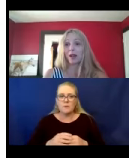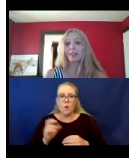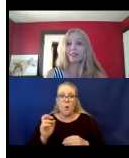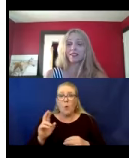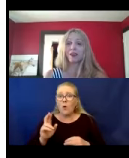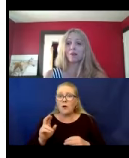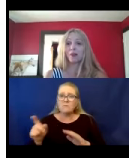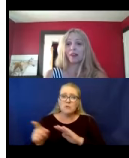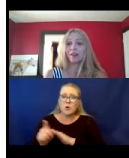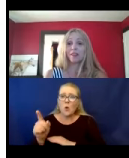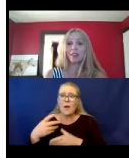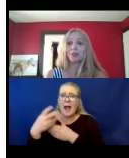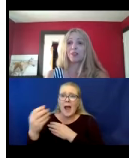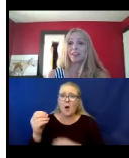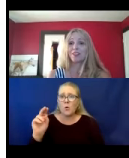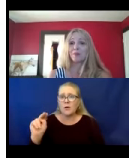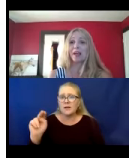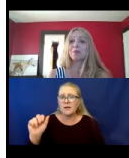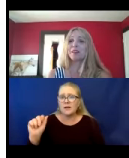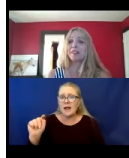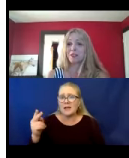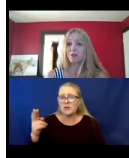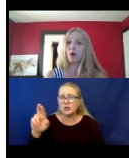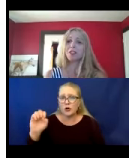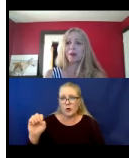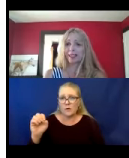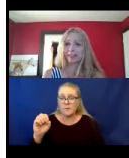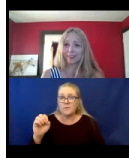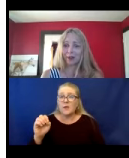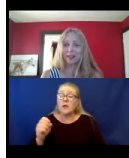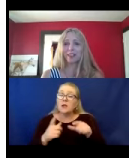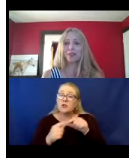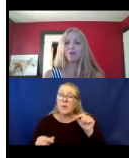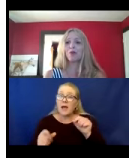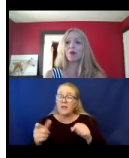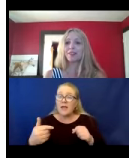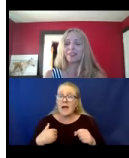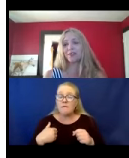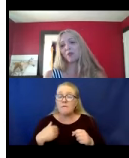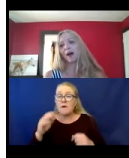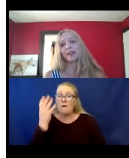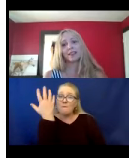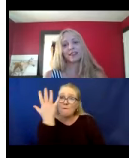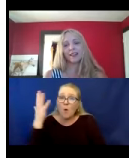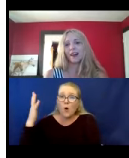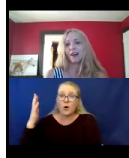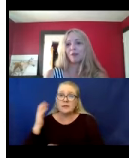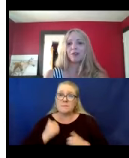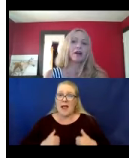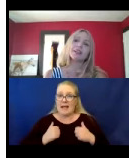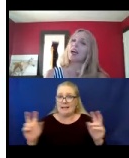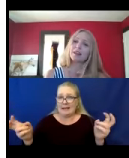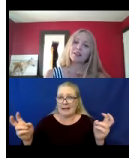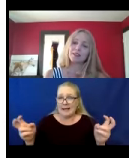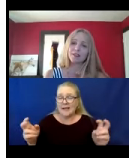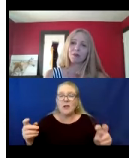meditative practice. They do in Japan, a big thing is forest bathing, going into the forest, into the quiet. If you